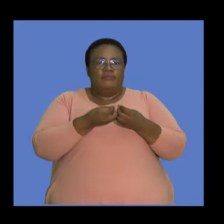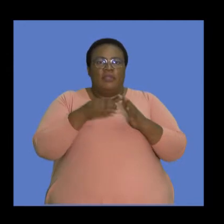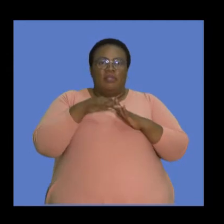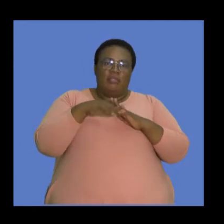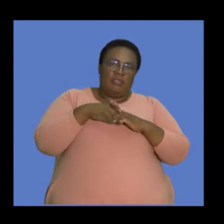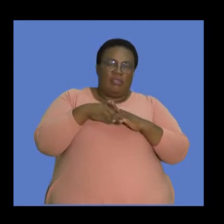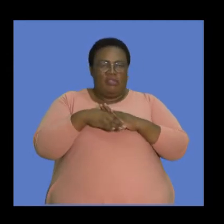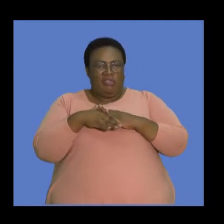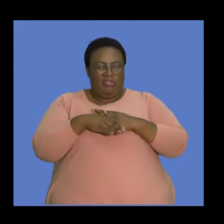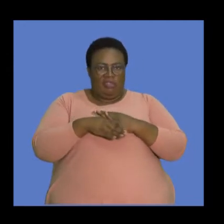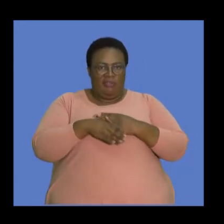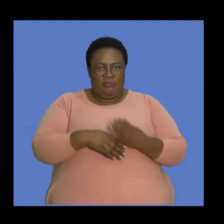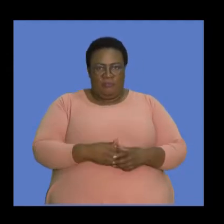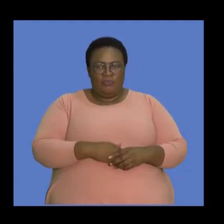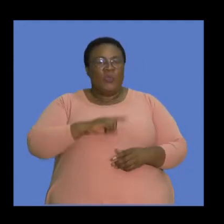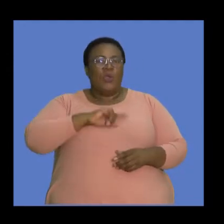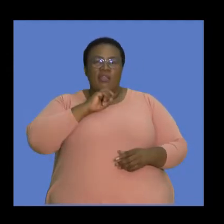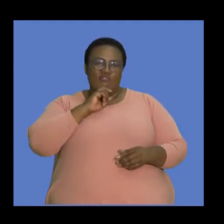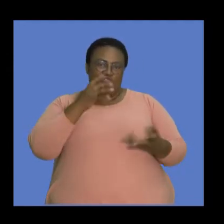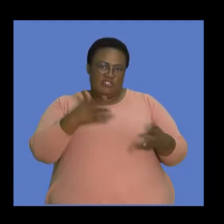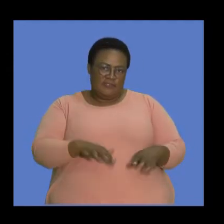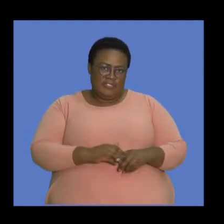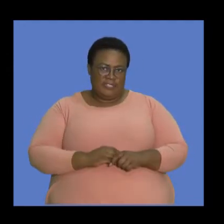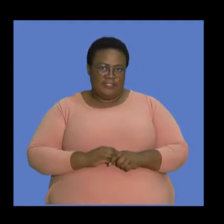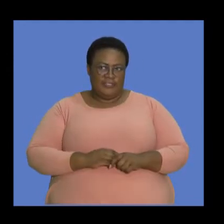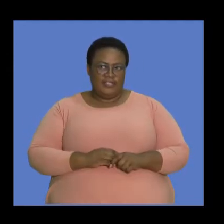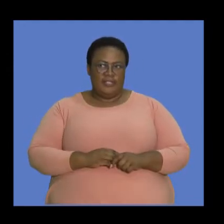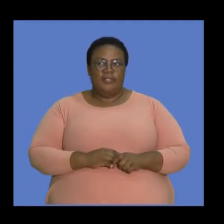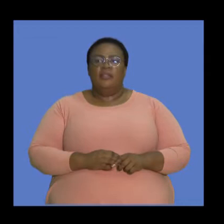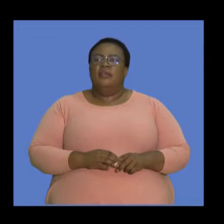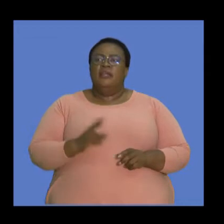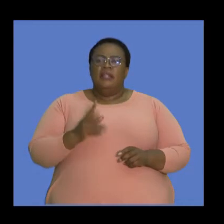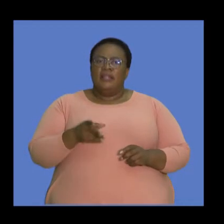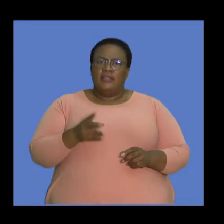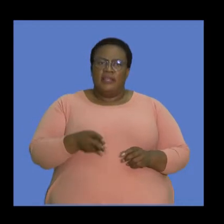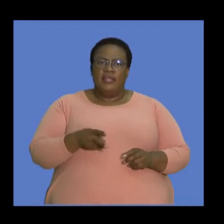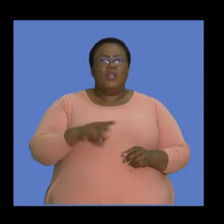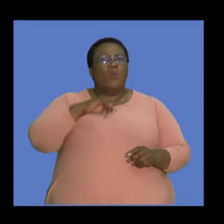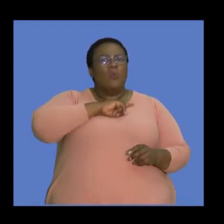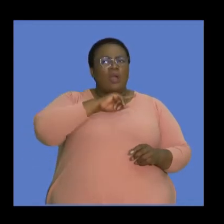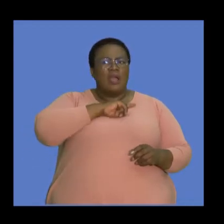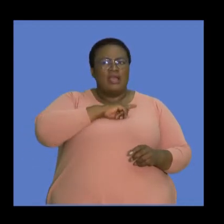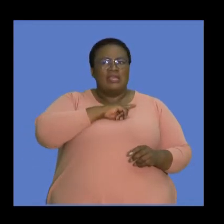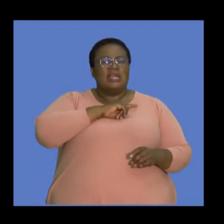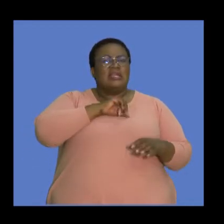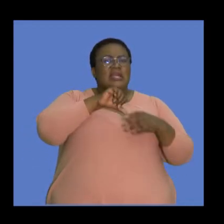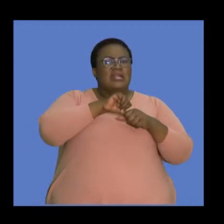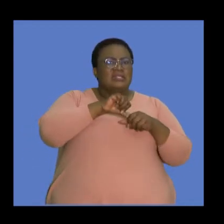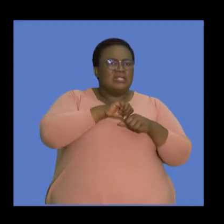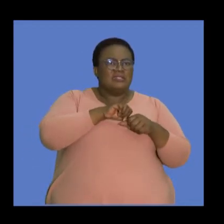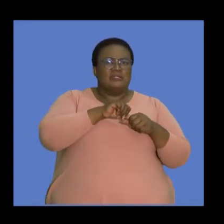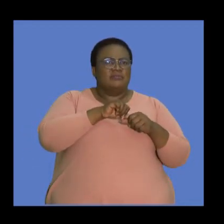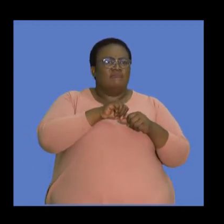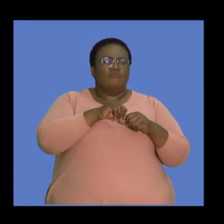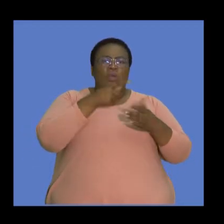thinking about. Also, why do we buy the same assets and equipment at a higher price after a certain period of time?